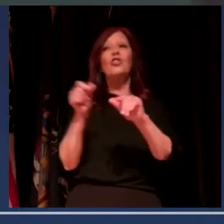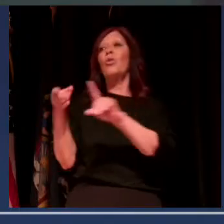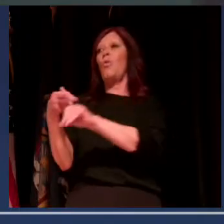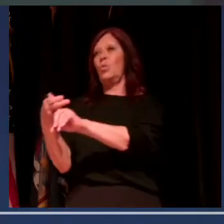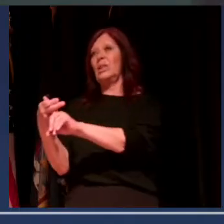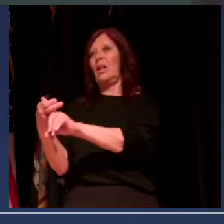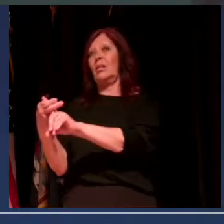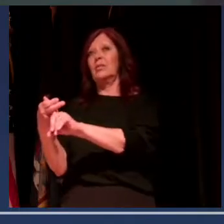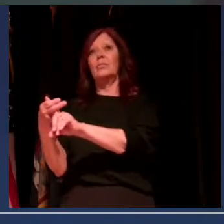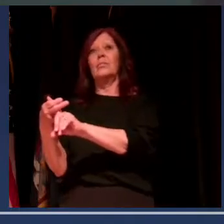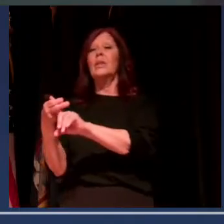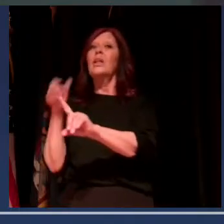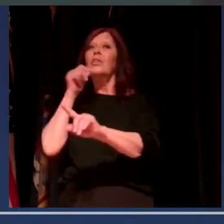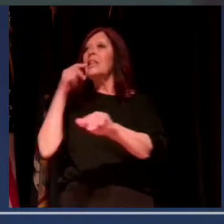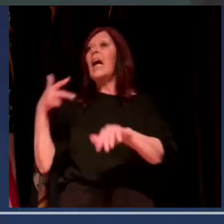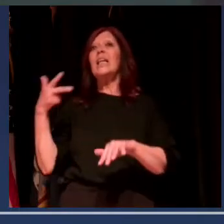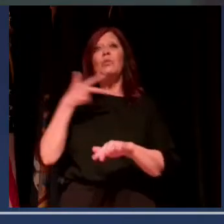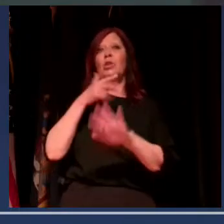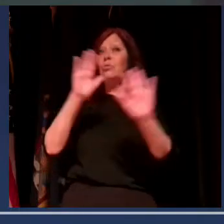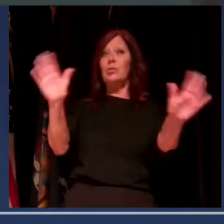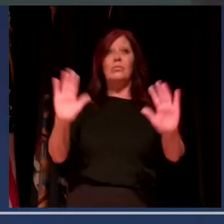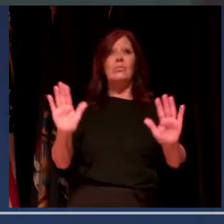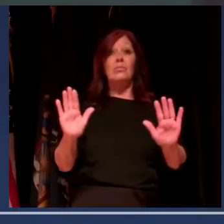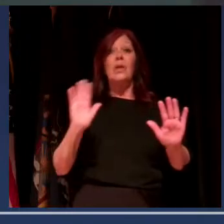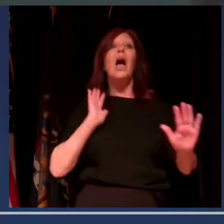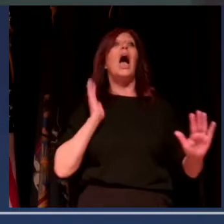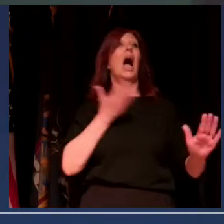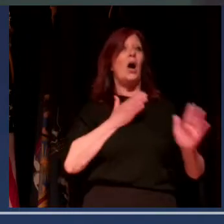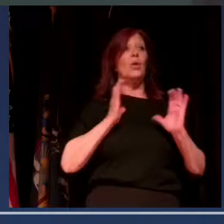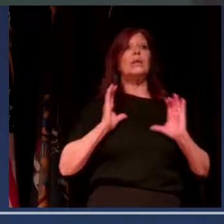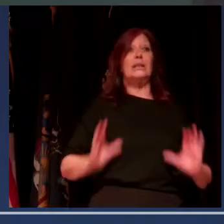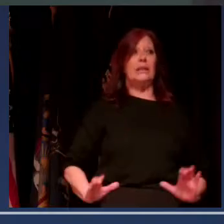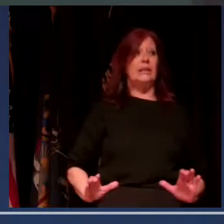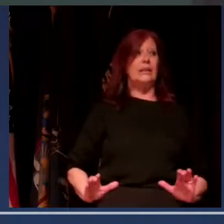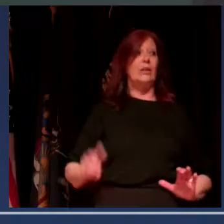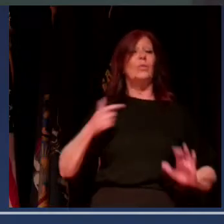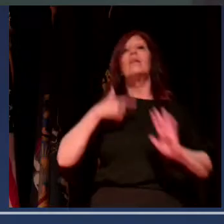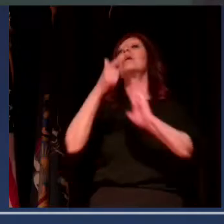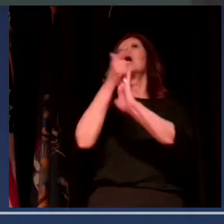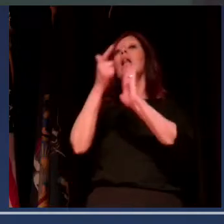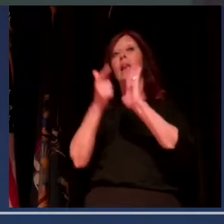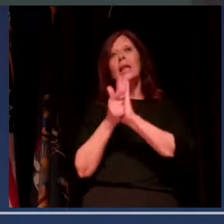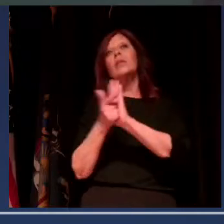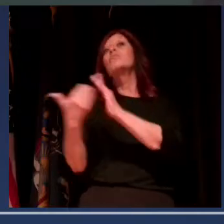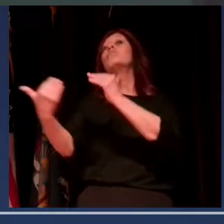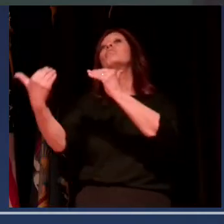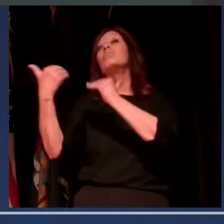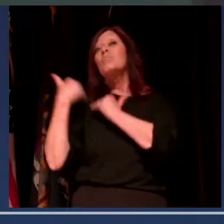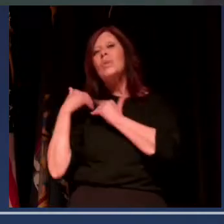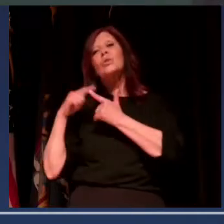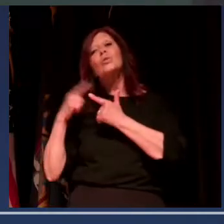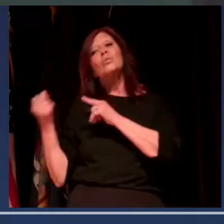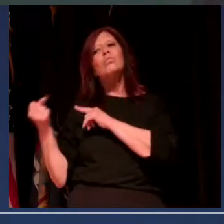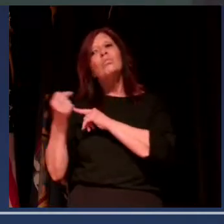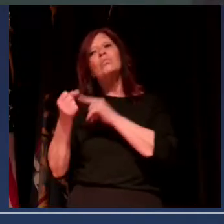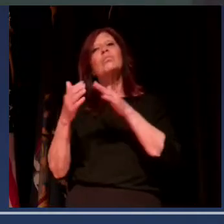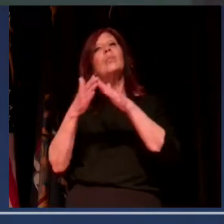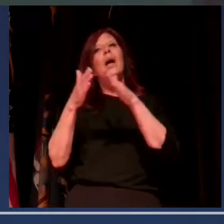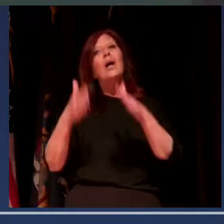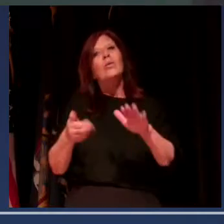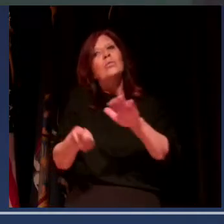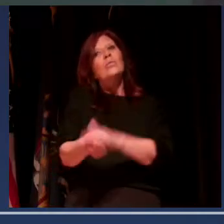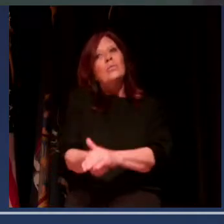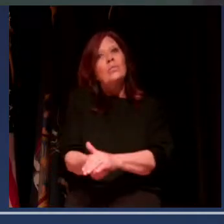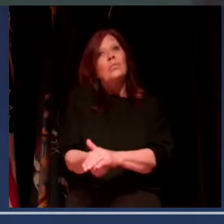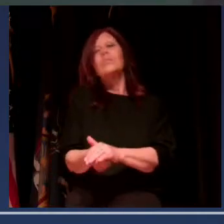These are not immigrants. These are our own citizens, and we have a legal and moral responsibility to house them.